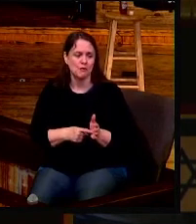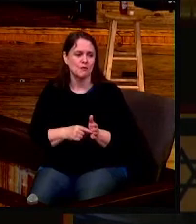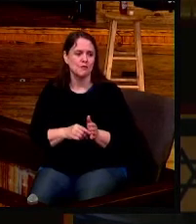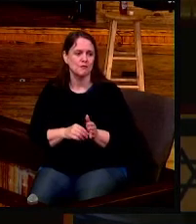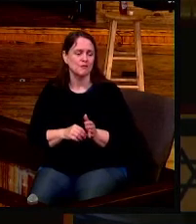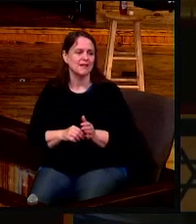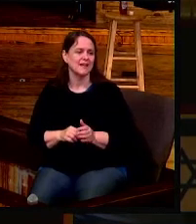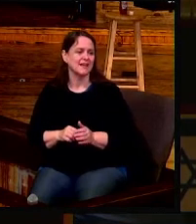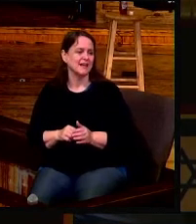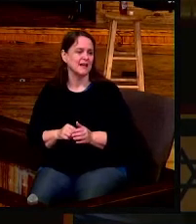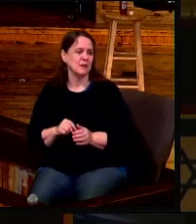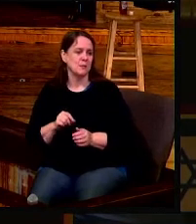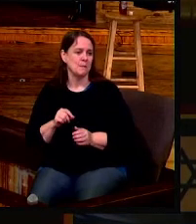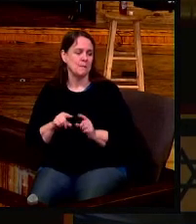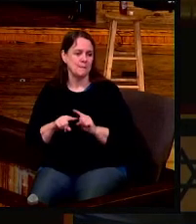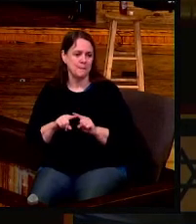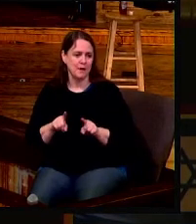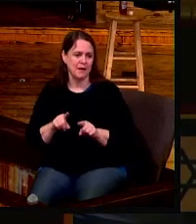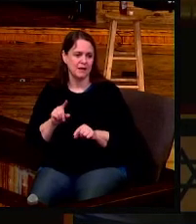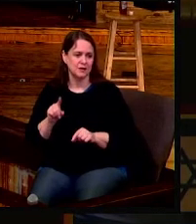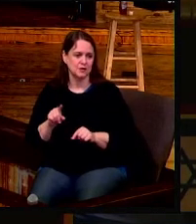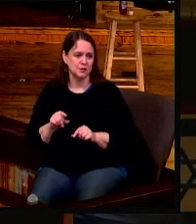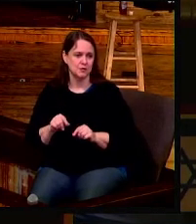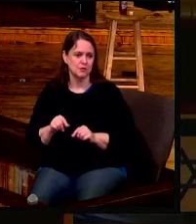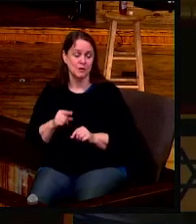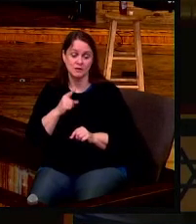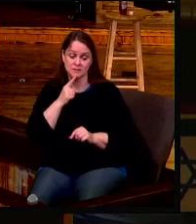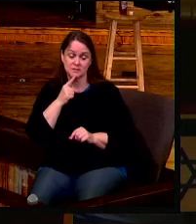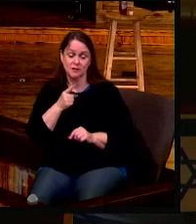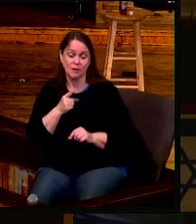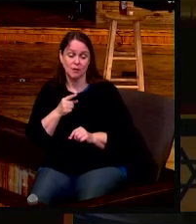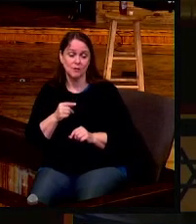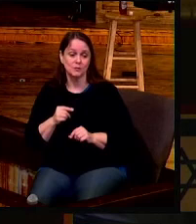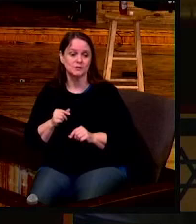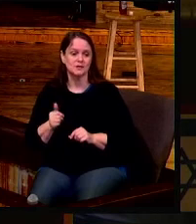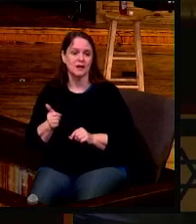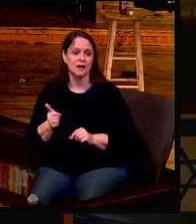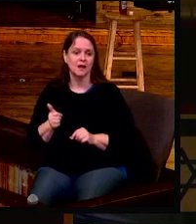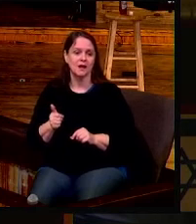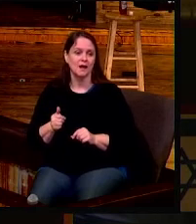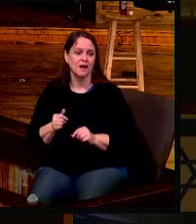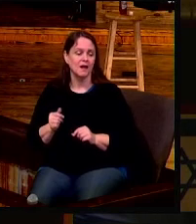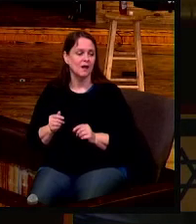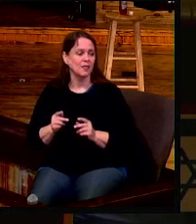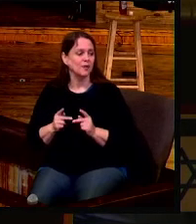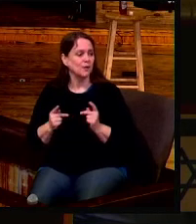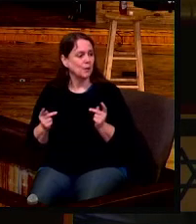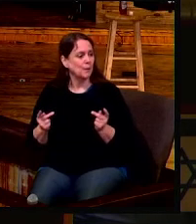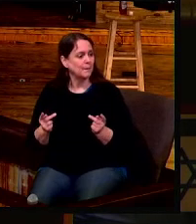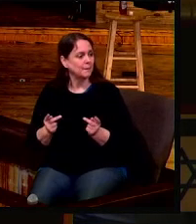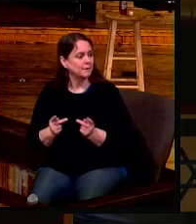Yet you just spread the rumor and the gossip and now have affected someone's business.